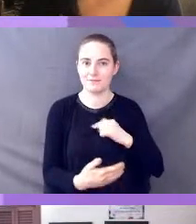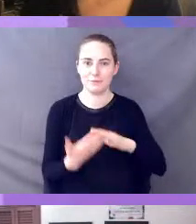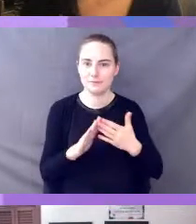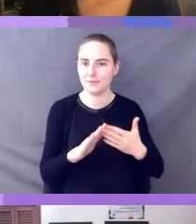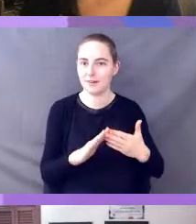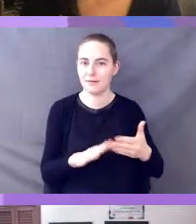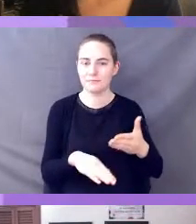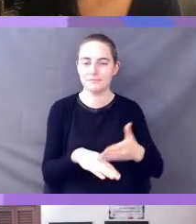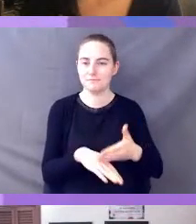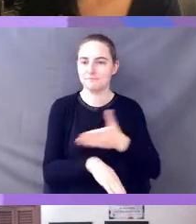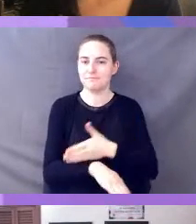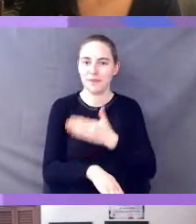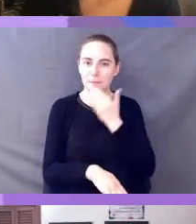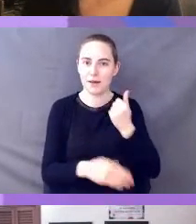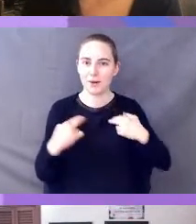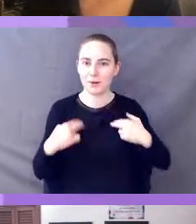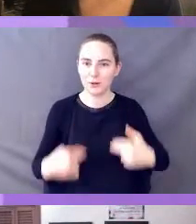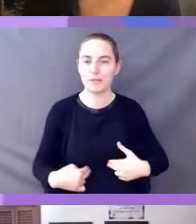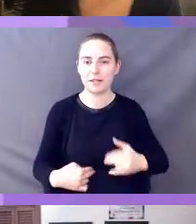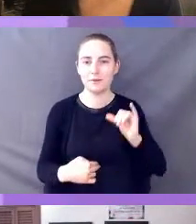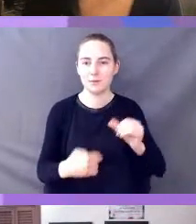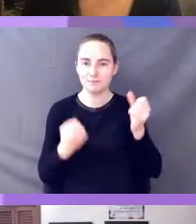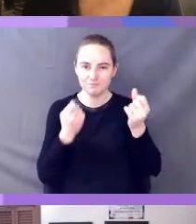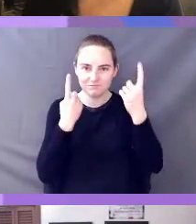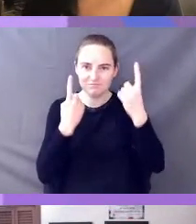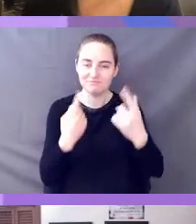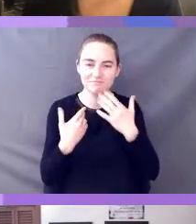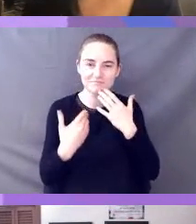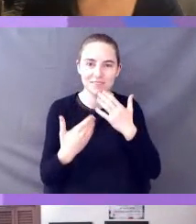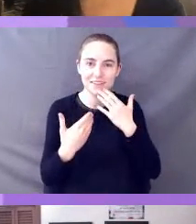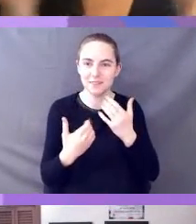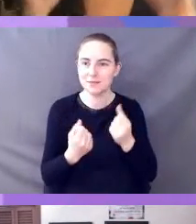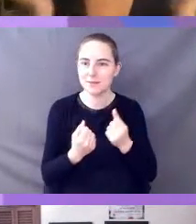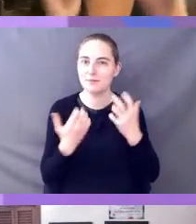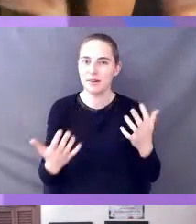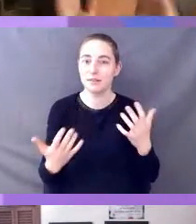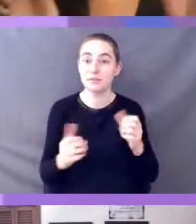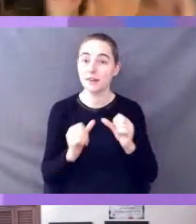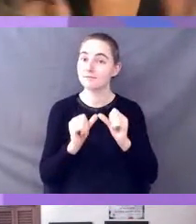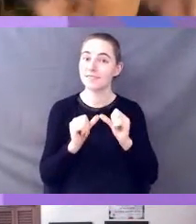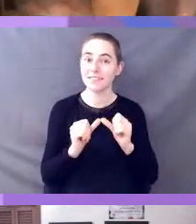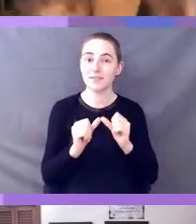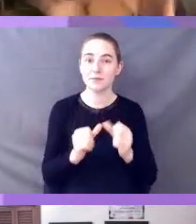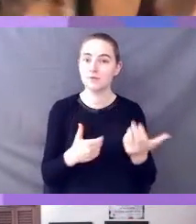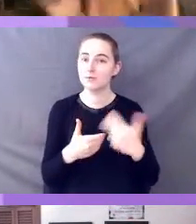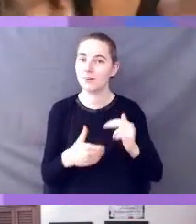So thank you, everyone, and hopefully you will continue to join us today.